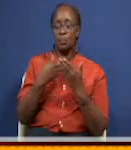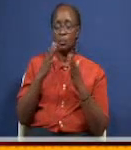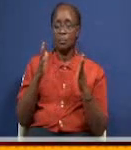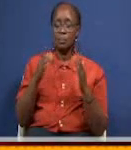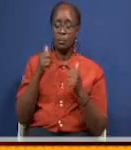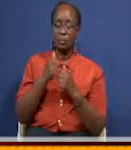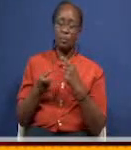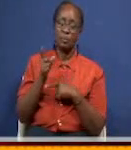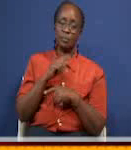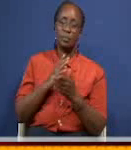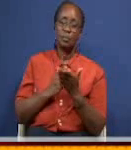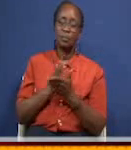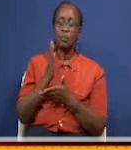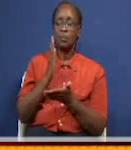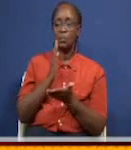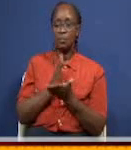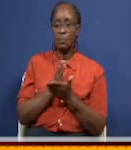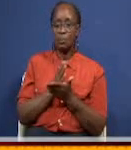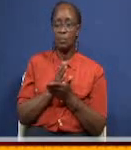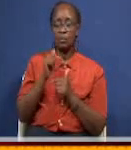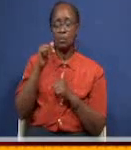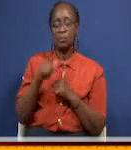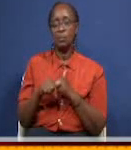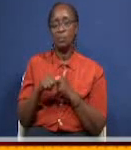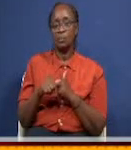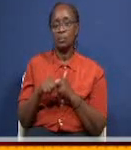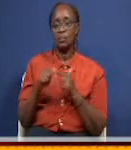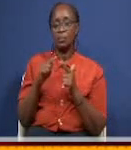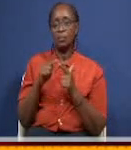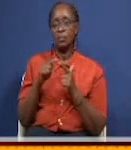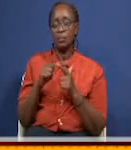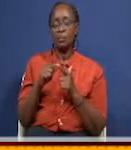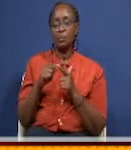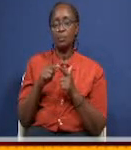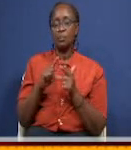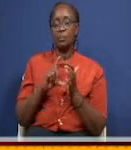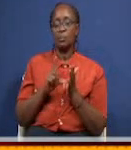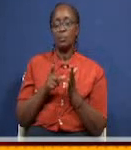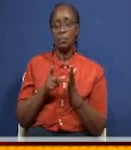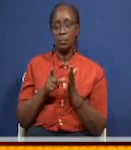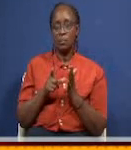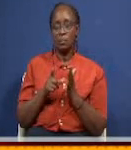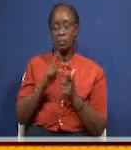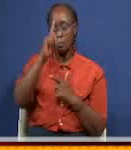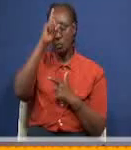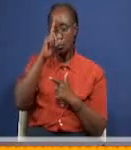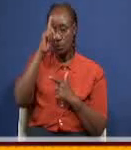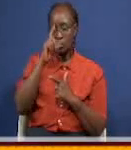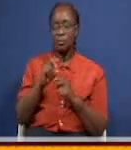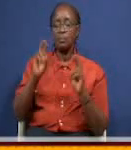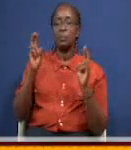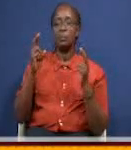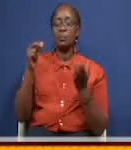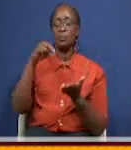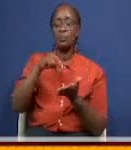every date right. In fact, down, going down to the minute, to the second. This is a serious issue, Mr. Speaker. So I